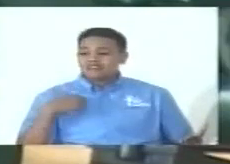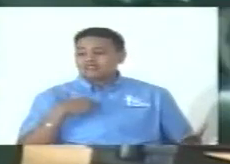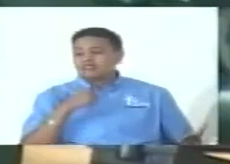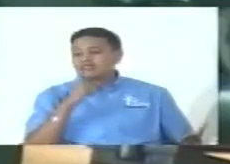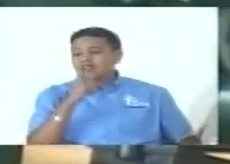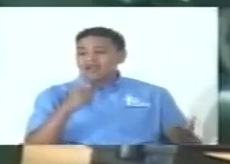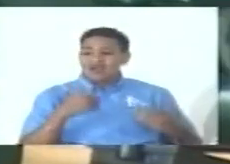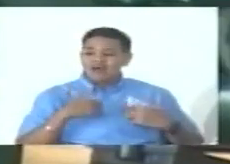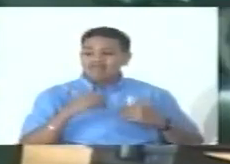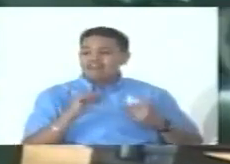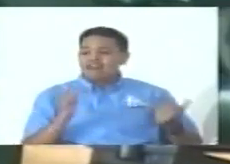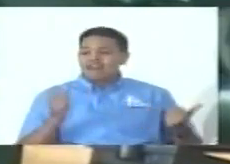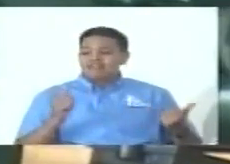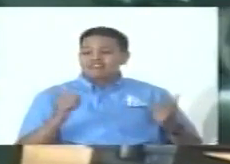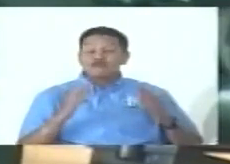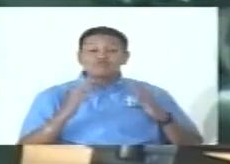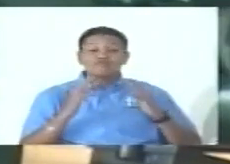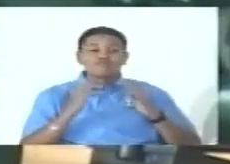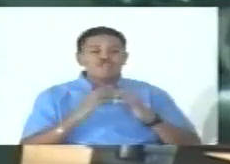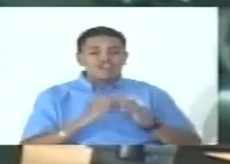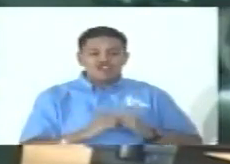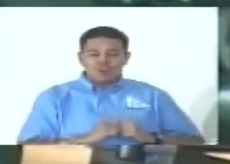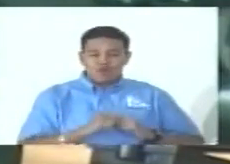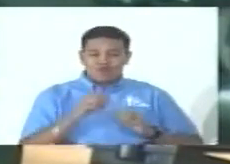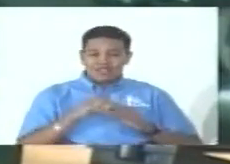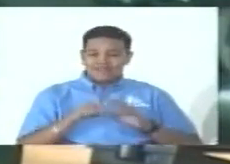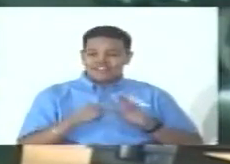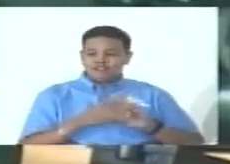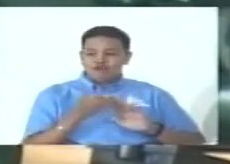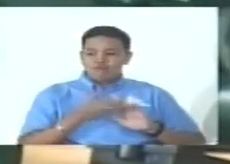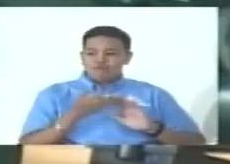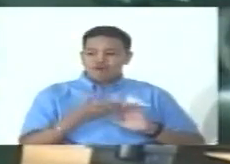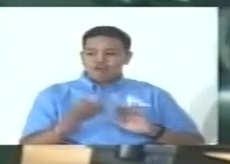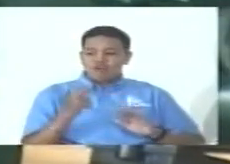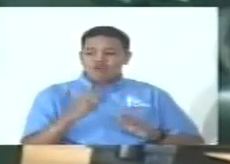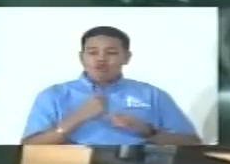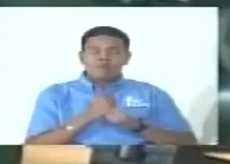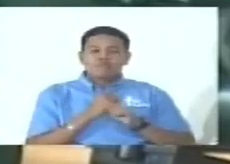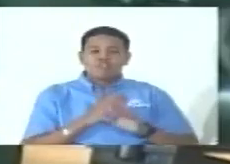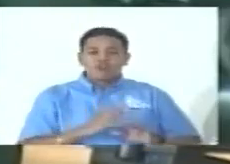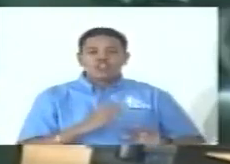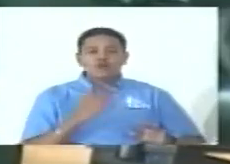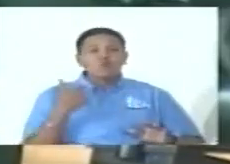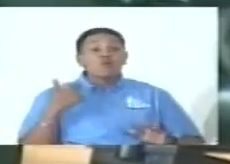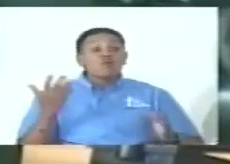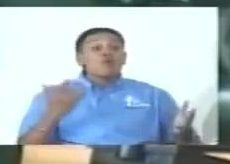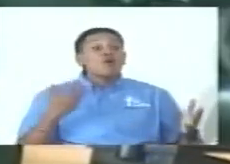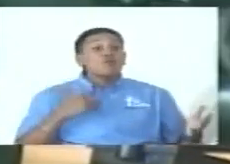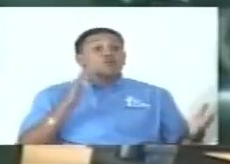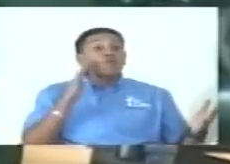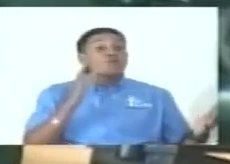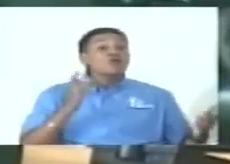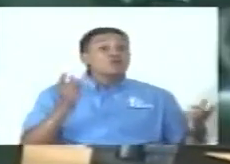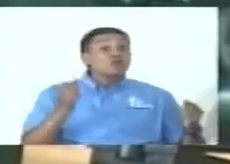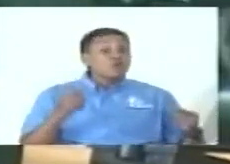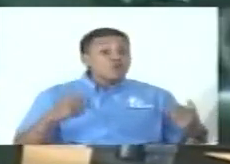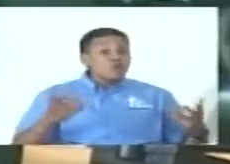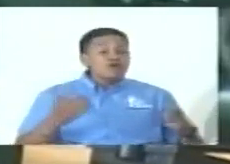have any breakdown in these operations or production. What we are going to do